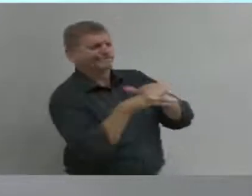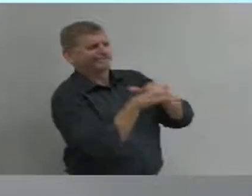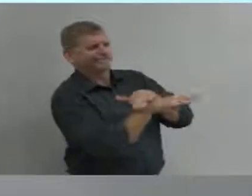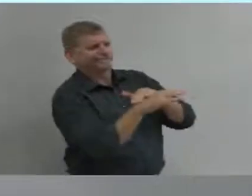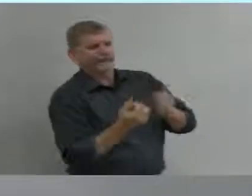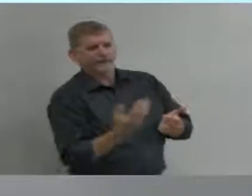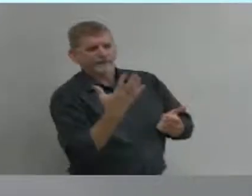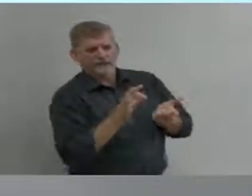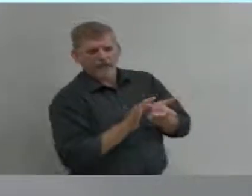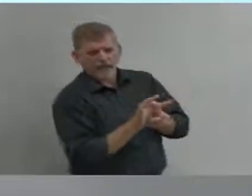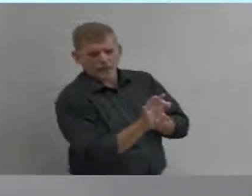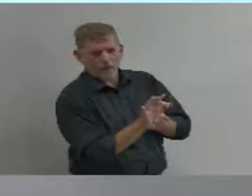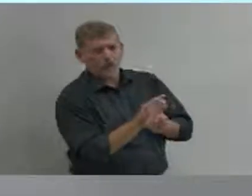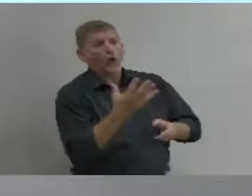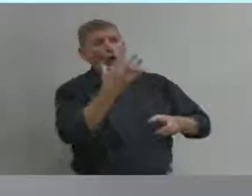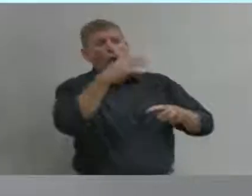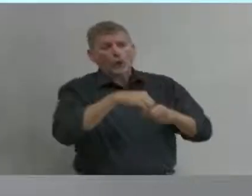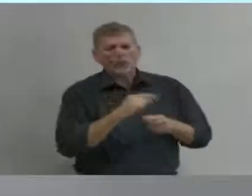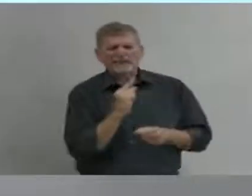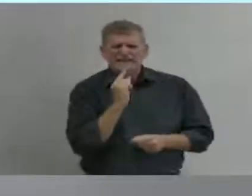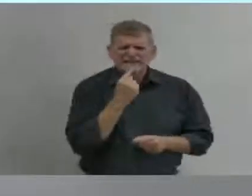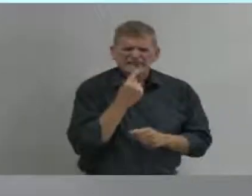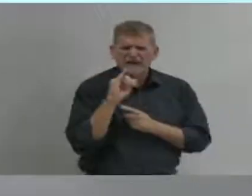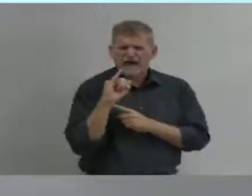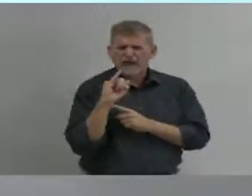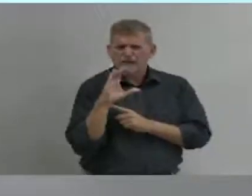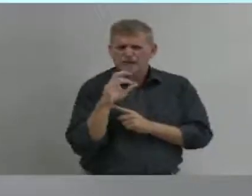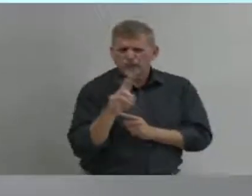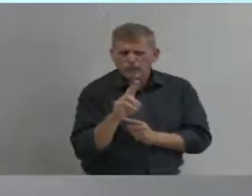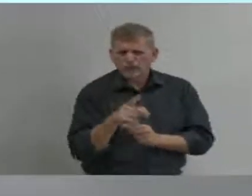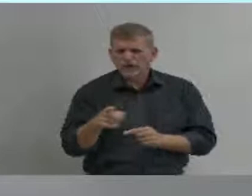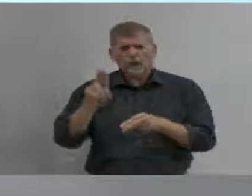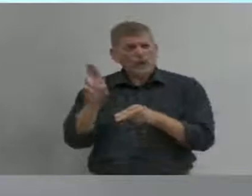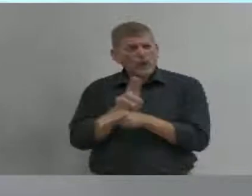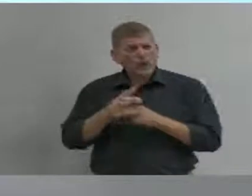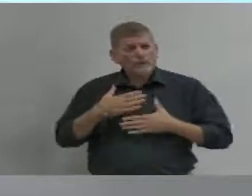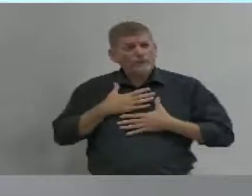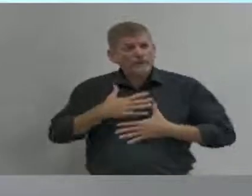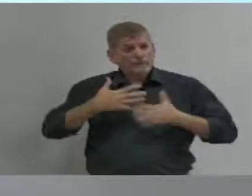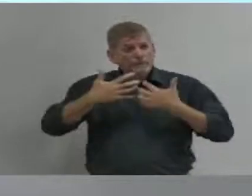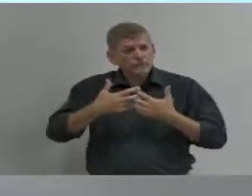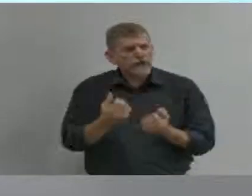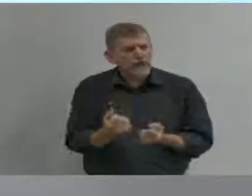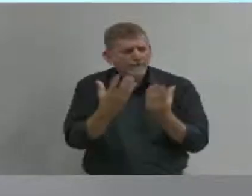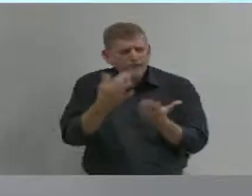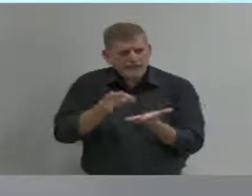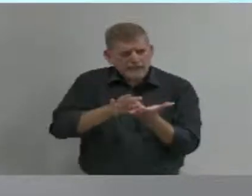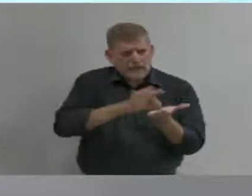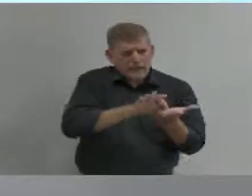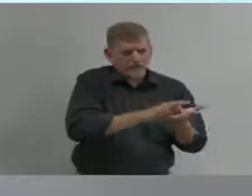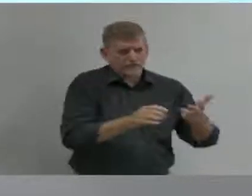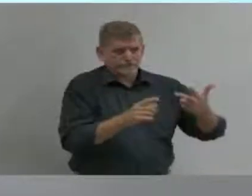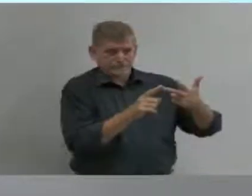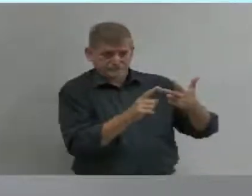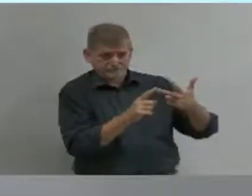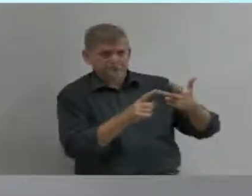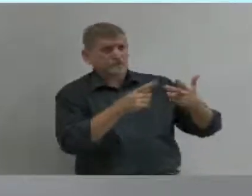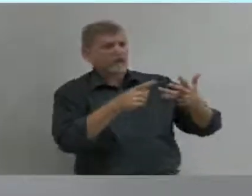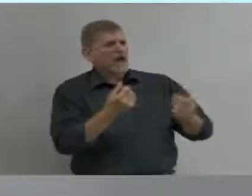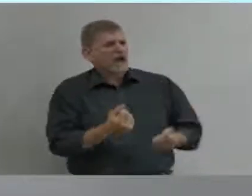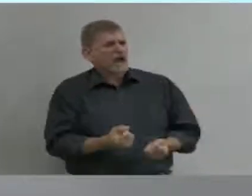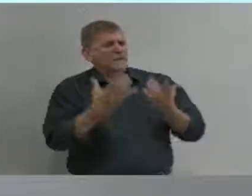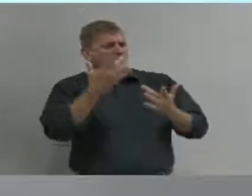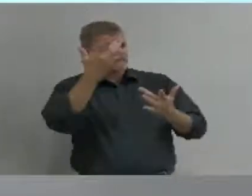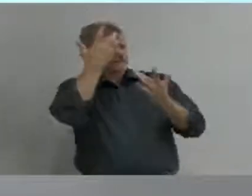unit and on ventilators. Fourth, the number of emergency department visits for respiratory illnesses. And fifth, the number of